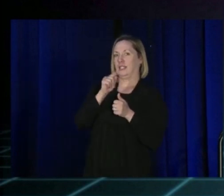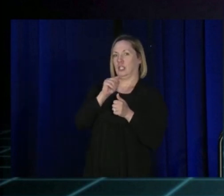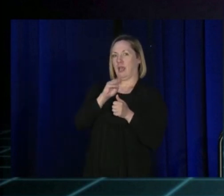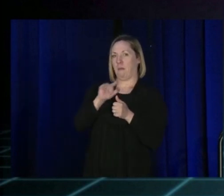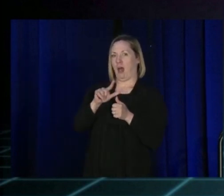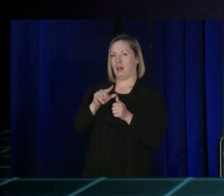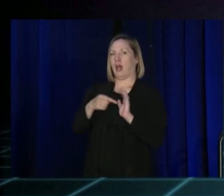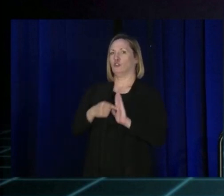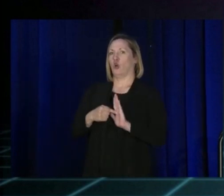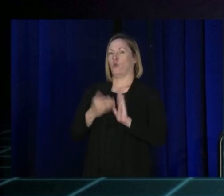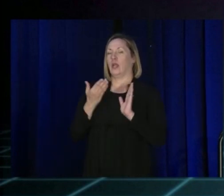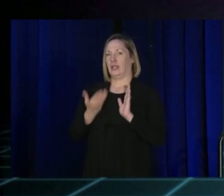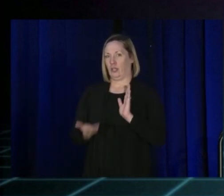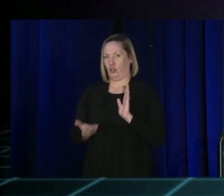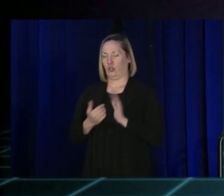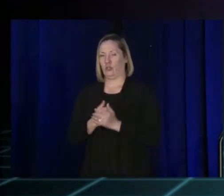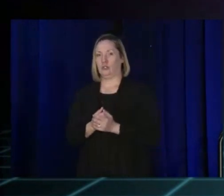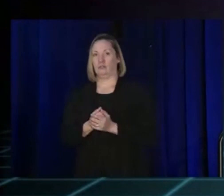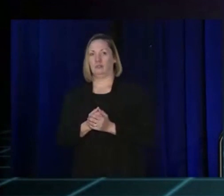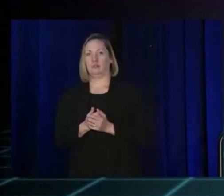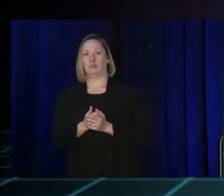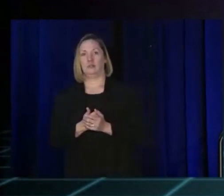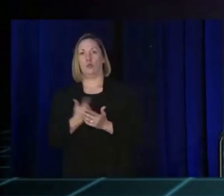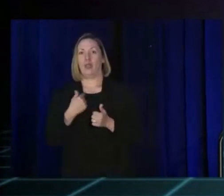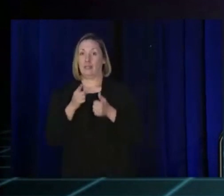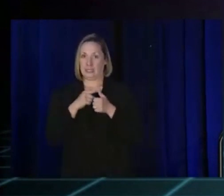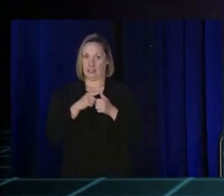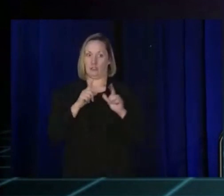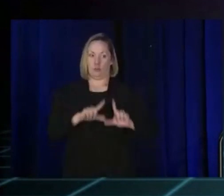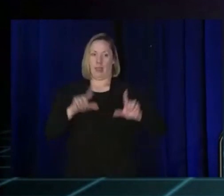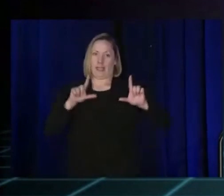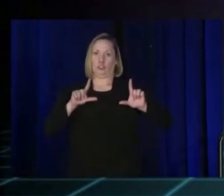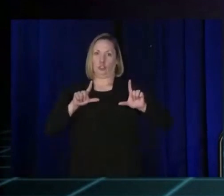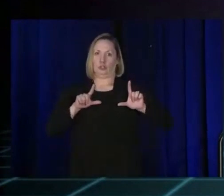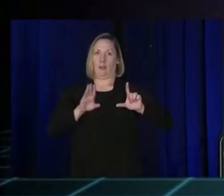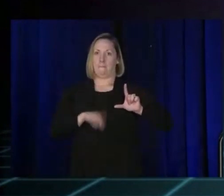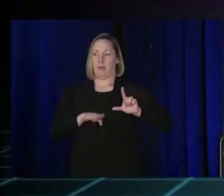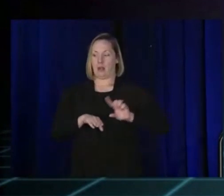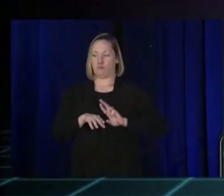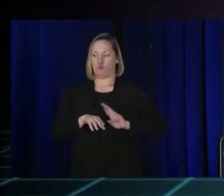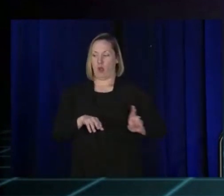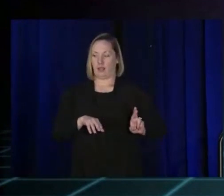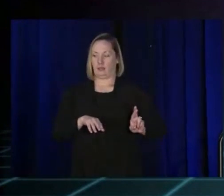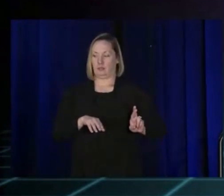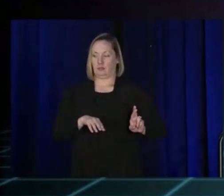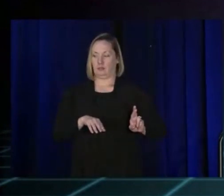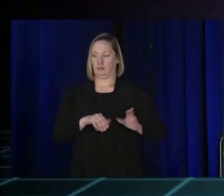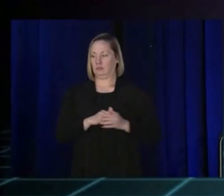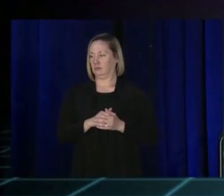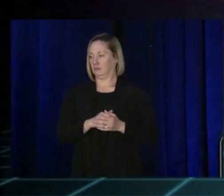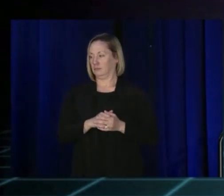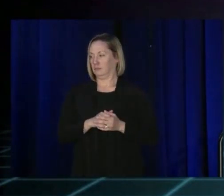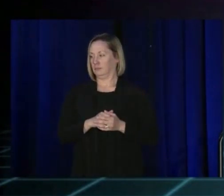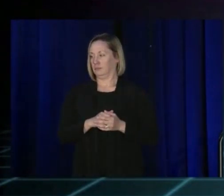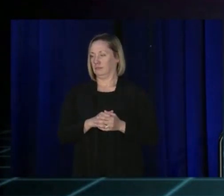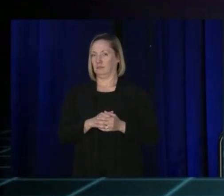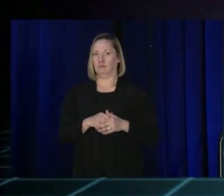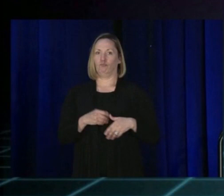right here. We have this initial page here in the bottom right. Let's skip through all of those font tags